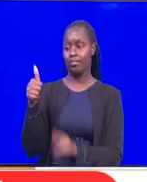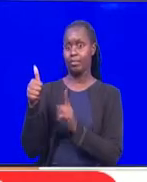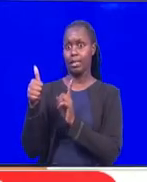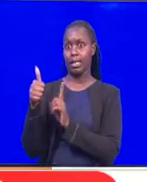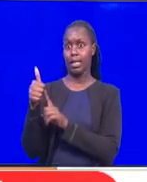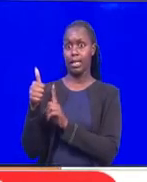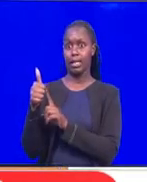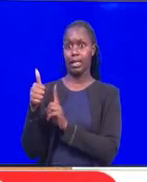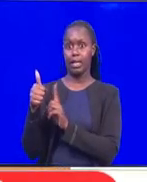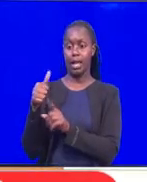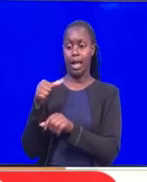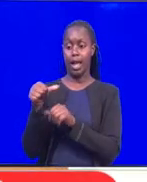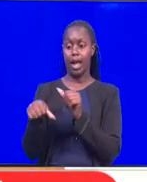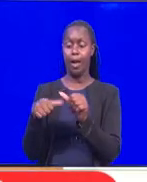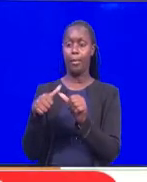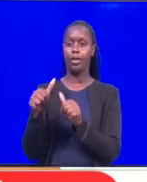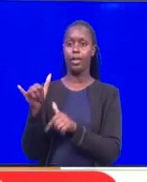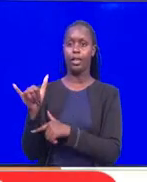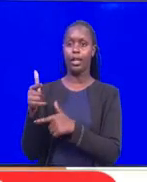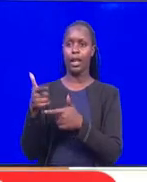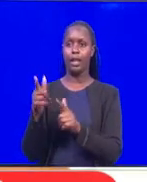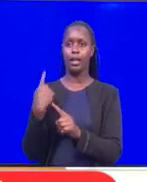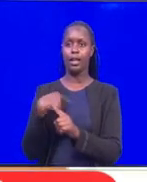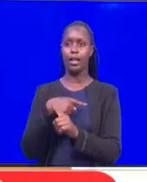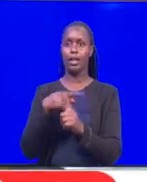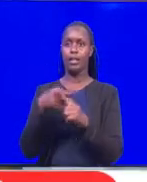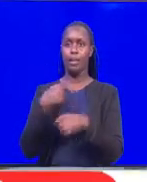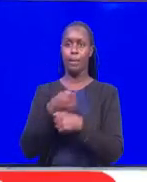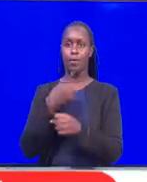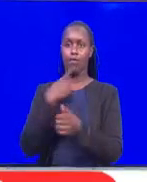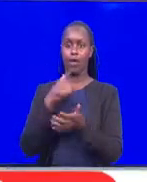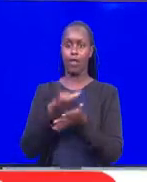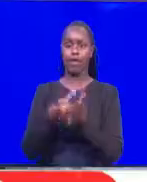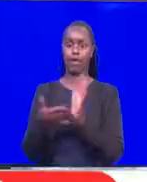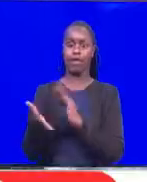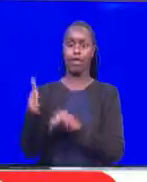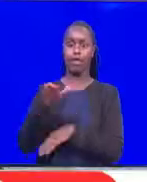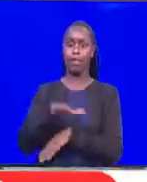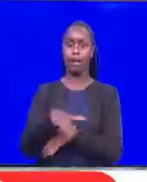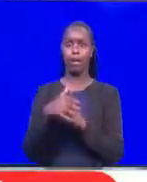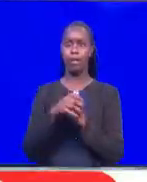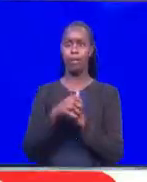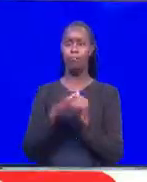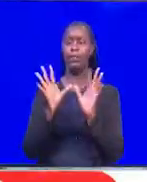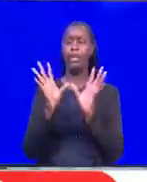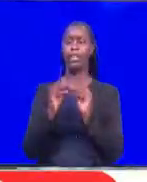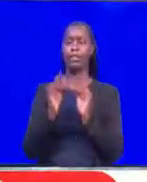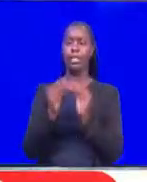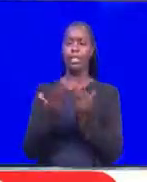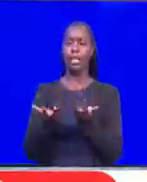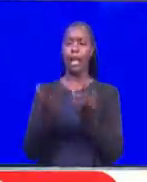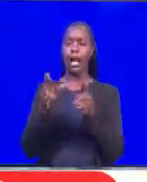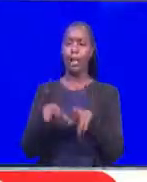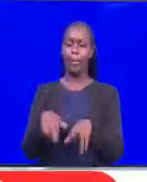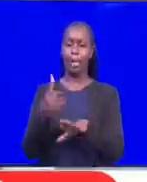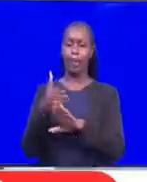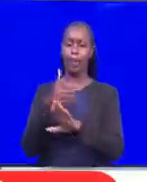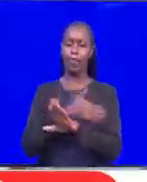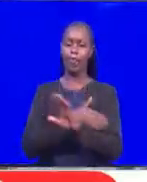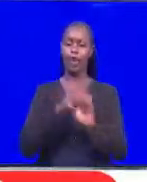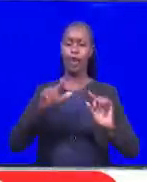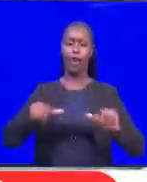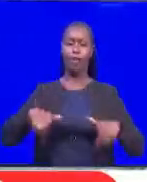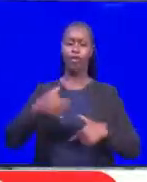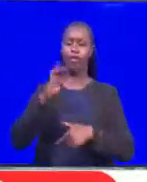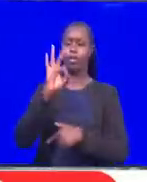tunaongea habari yake. Let us force it to be back. The meeting comes ahead of the scheduled Limuru 3 conference